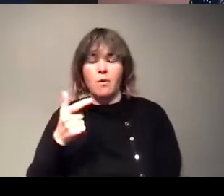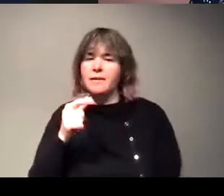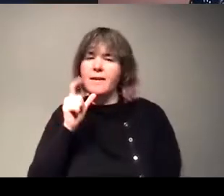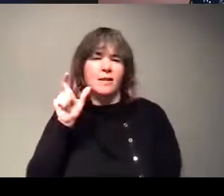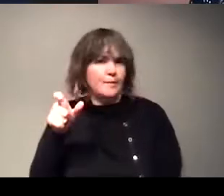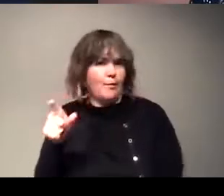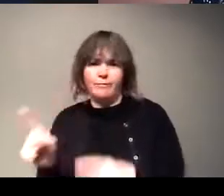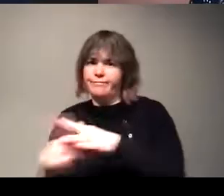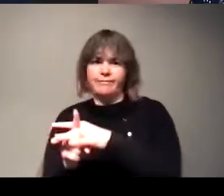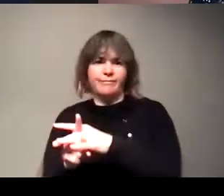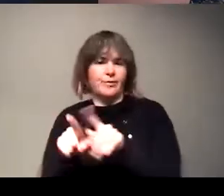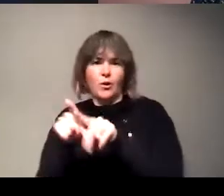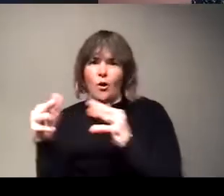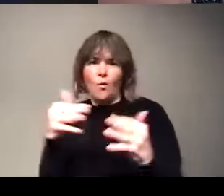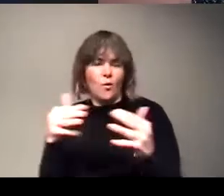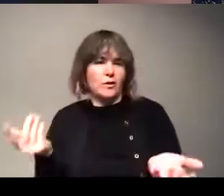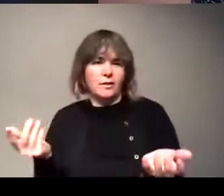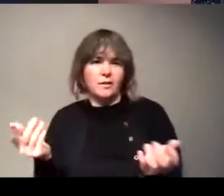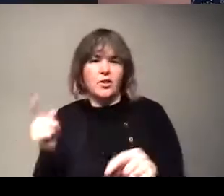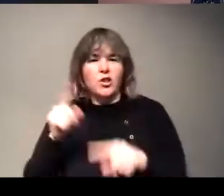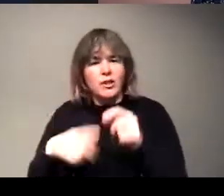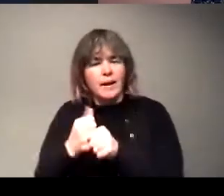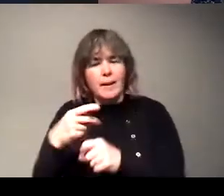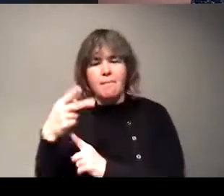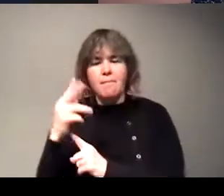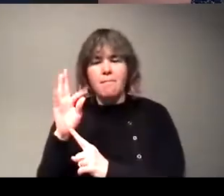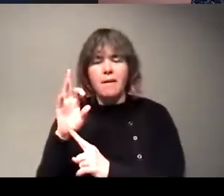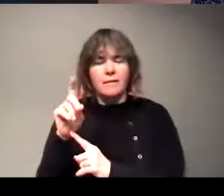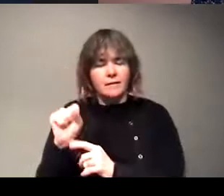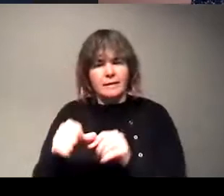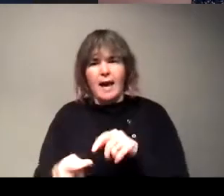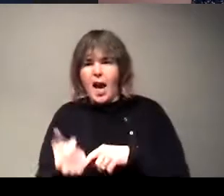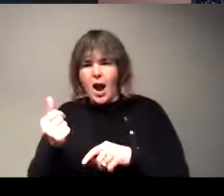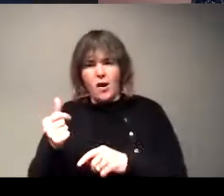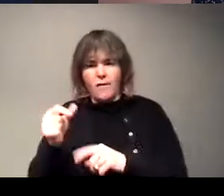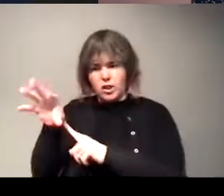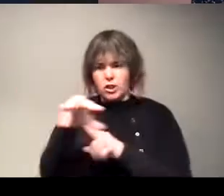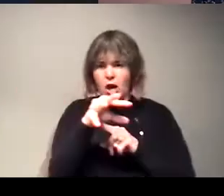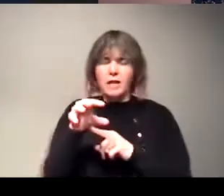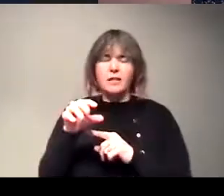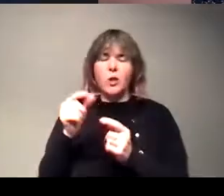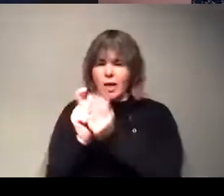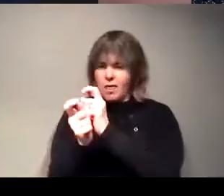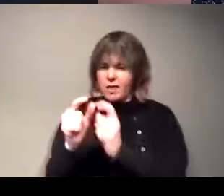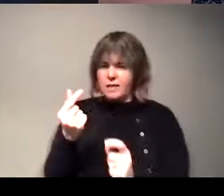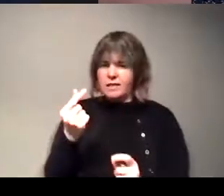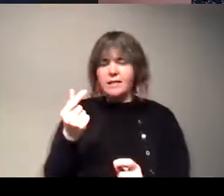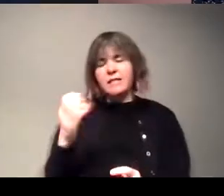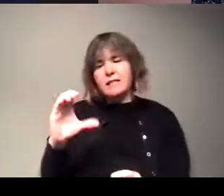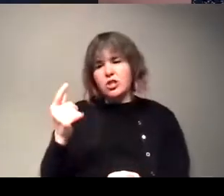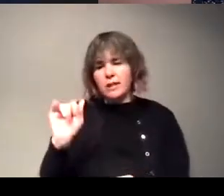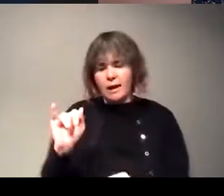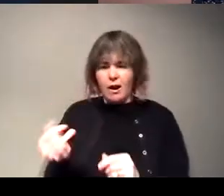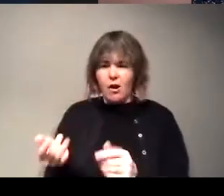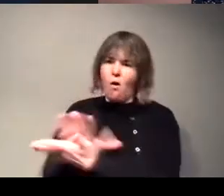at all. They just couldn't get the puffins out of the shot. And so they CGI'd over the puffins and made